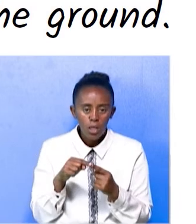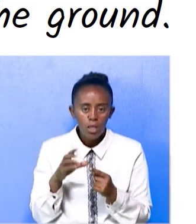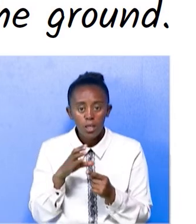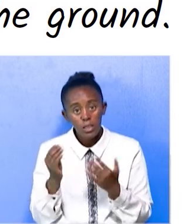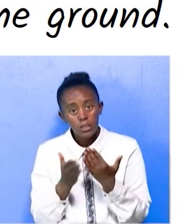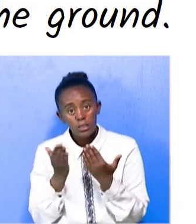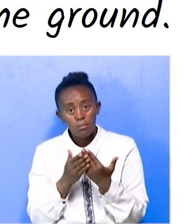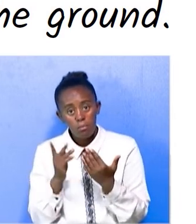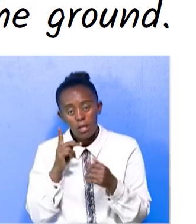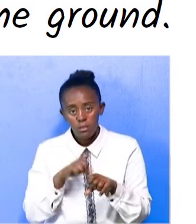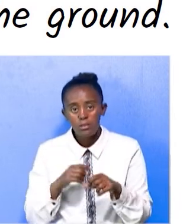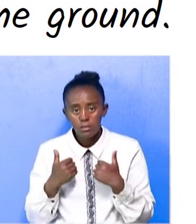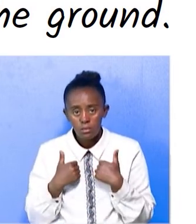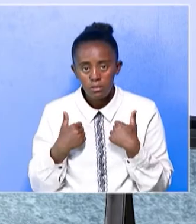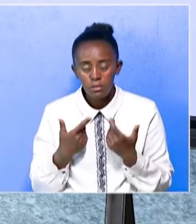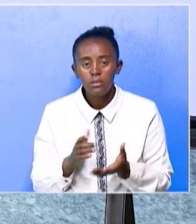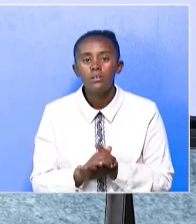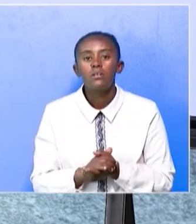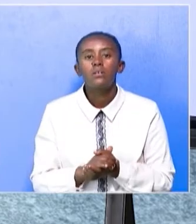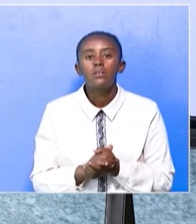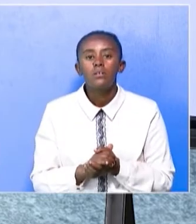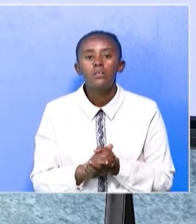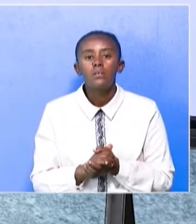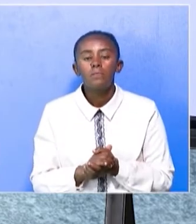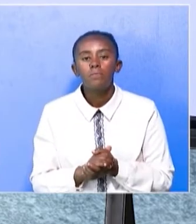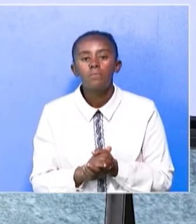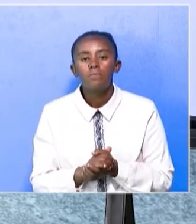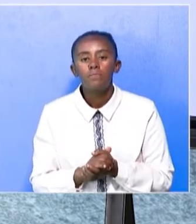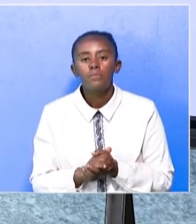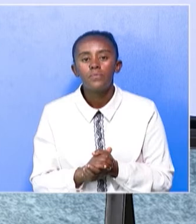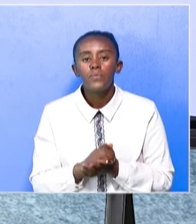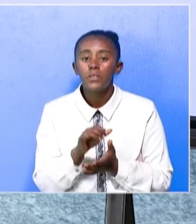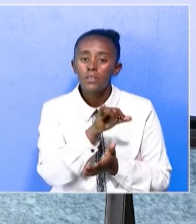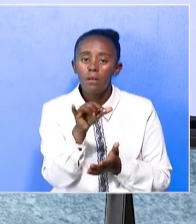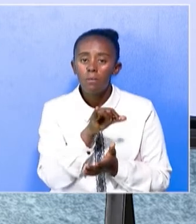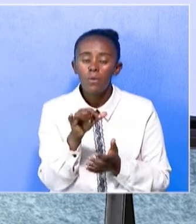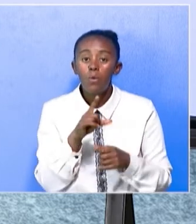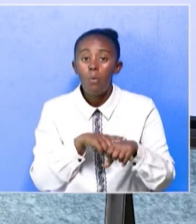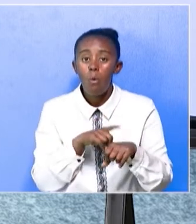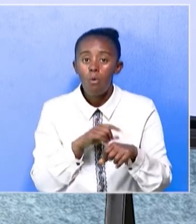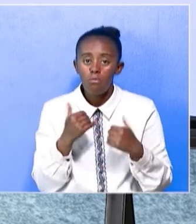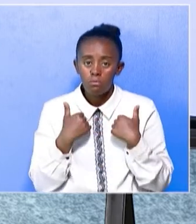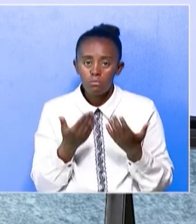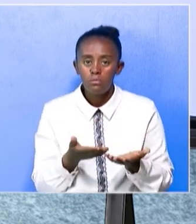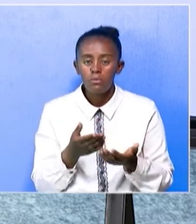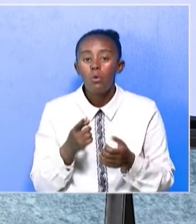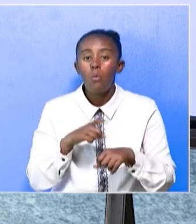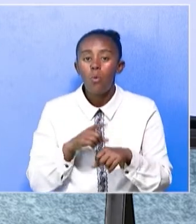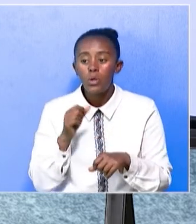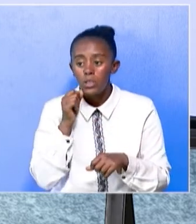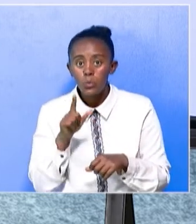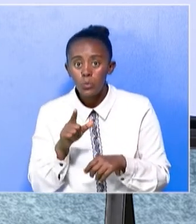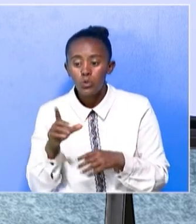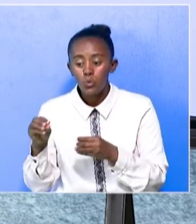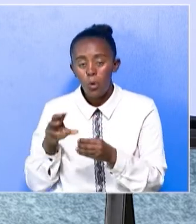simple past tense is also here now. It's possible in the case of when. Similarly, while is also here now. While she was shopping, her